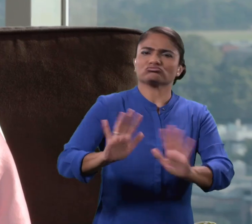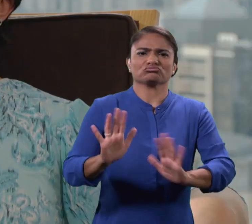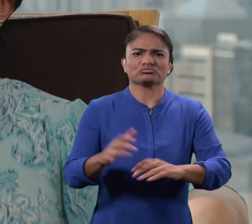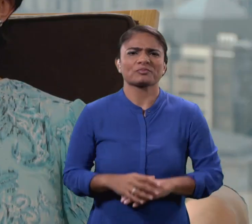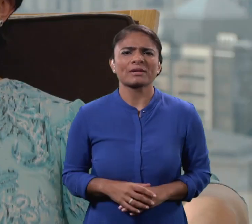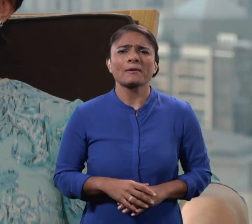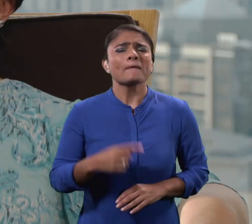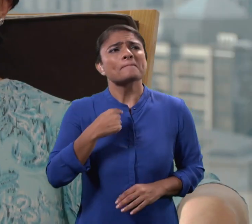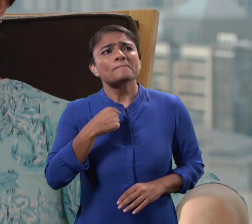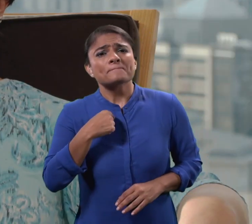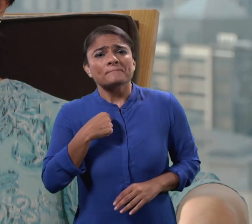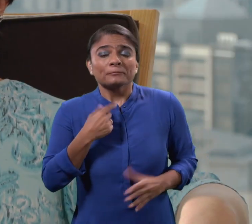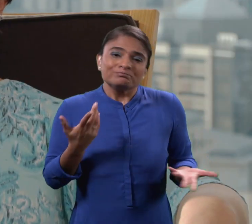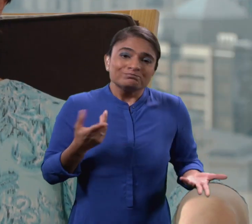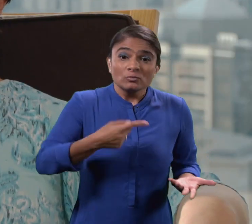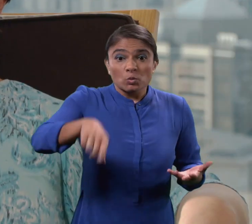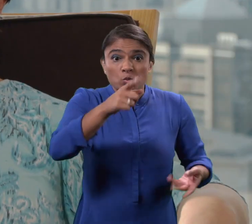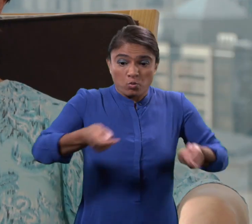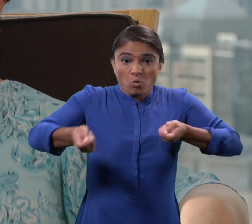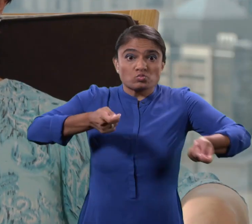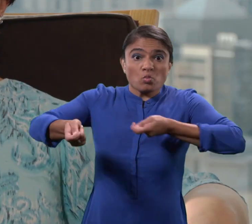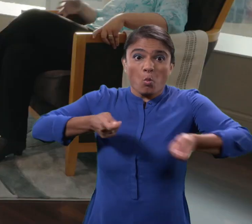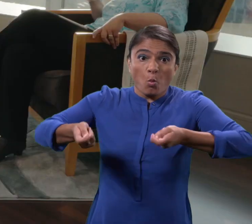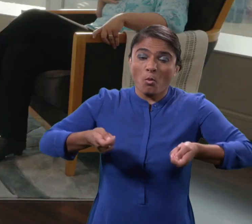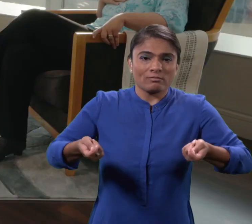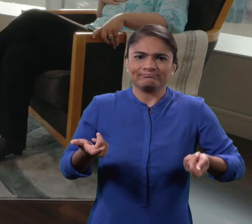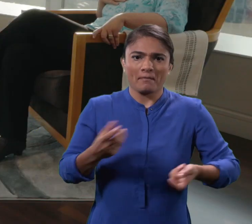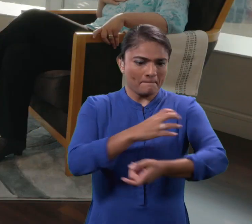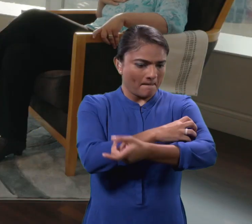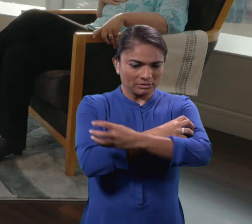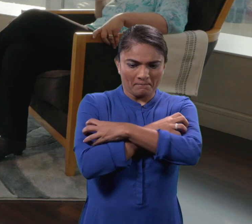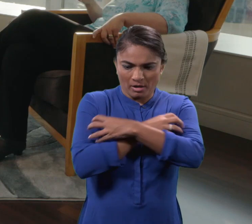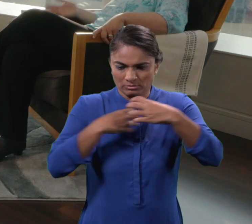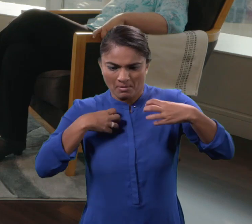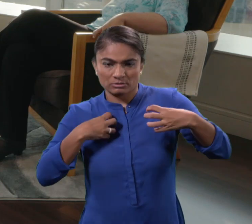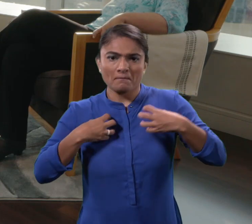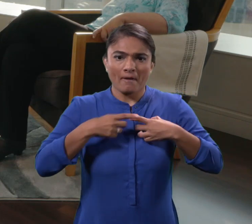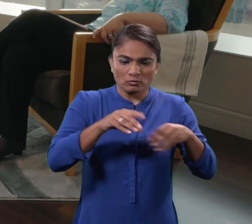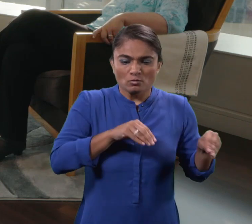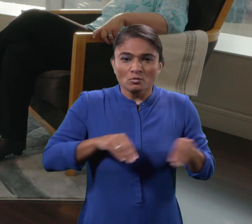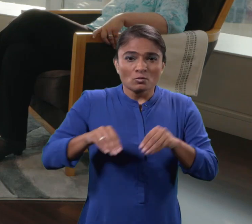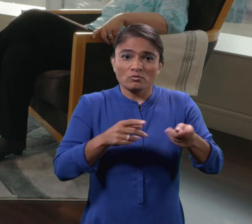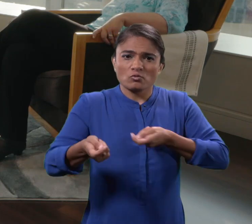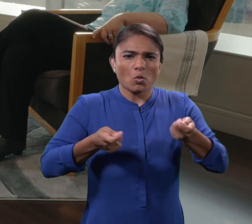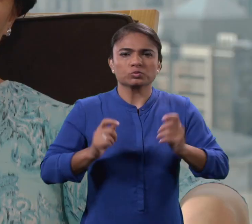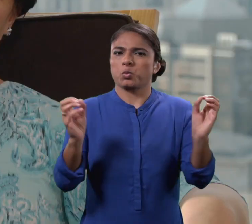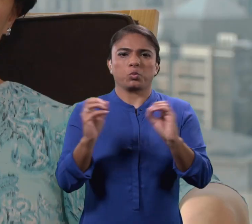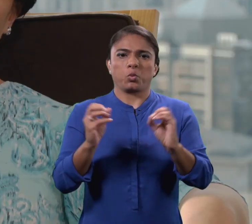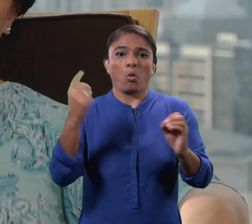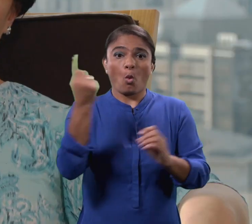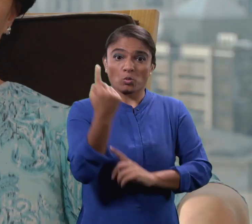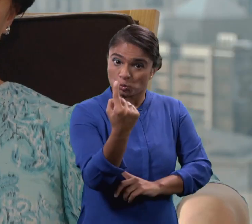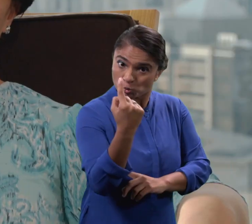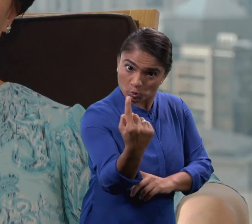I think, you might not always have control over your muscles or the way that you move, but